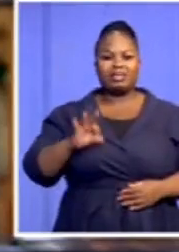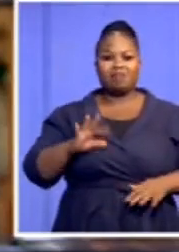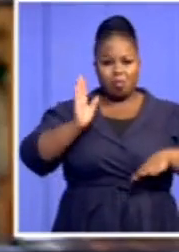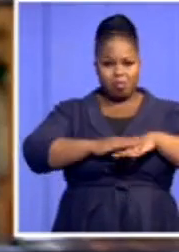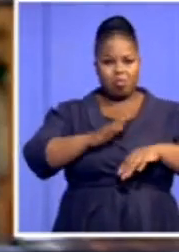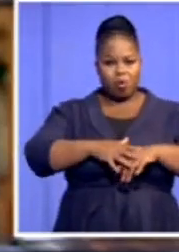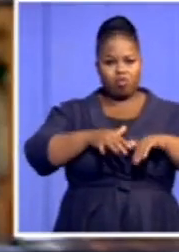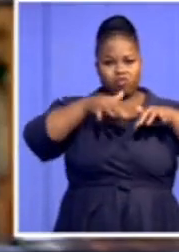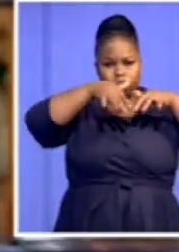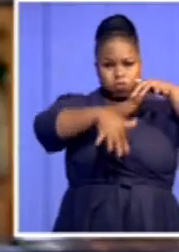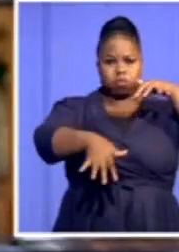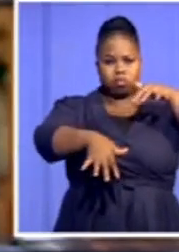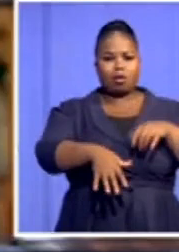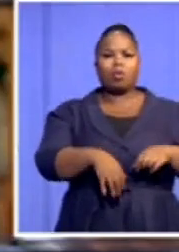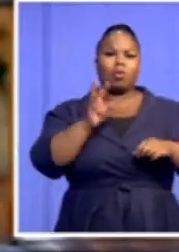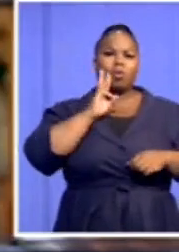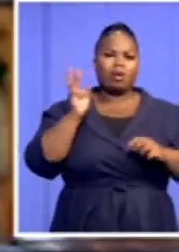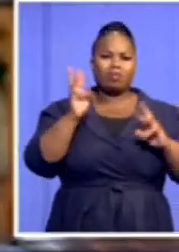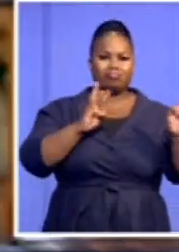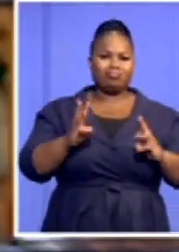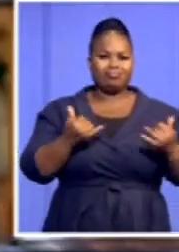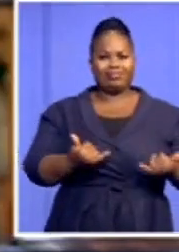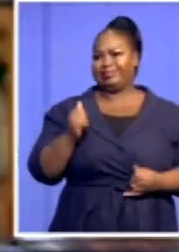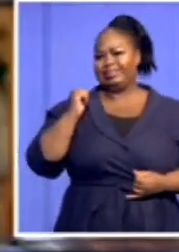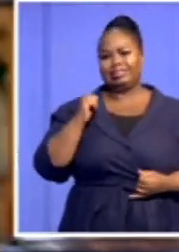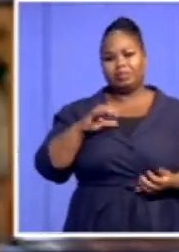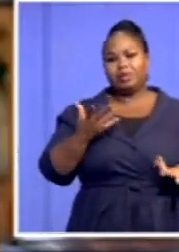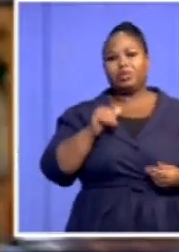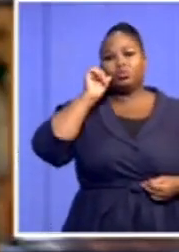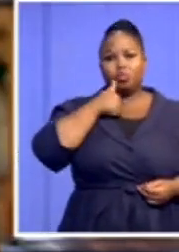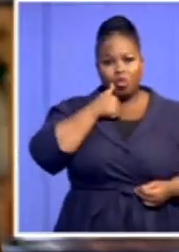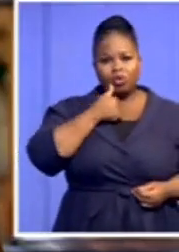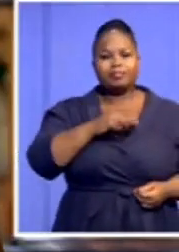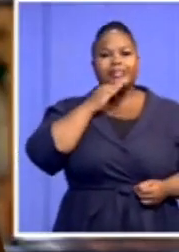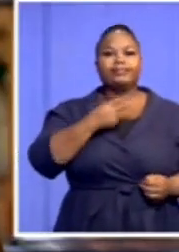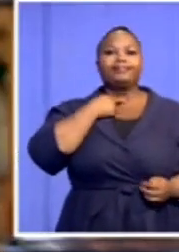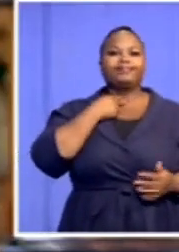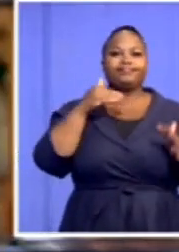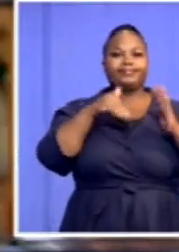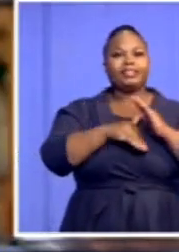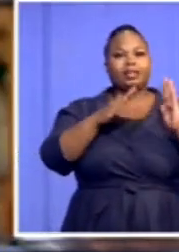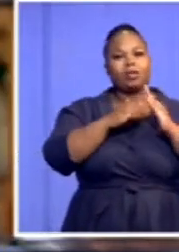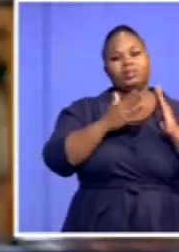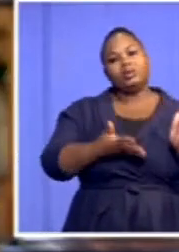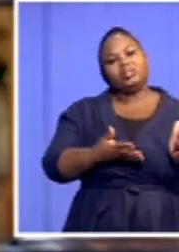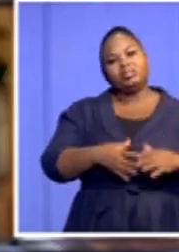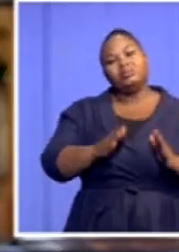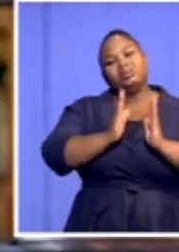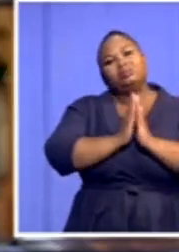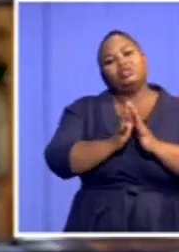from tomorrow. They will literally be stuck inside the house at the mercy of the elements, at the mercy